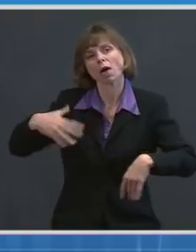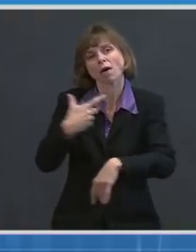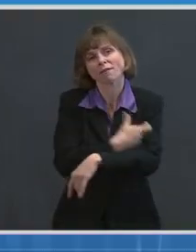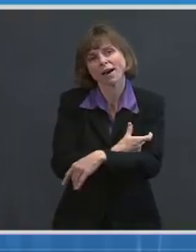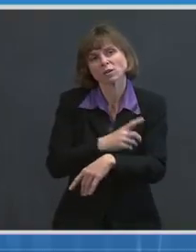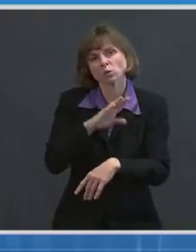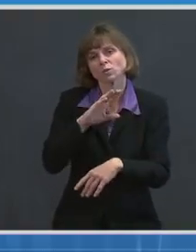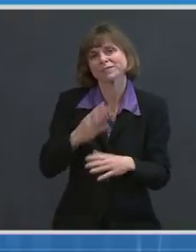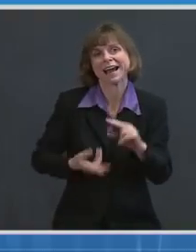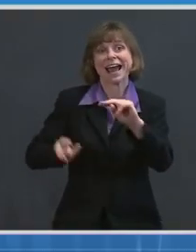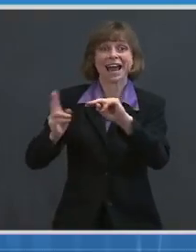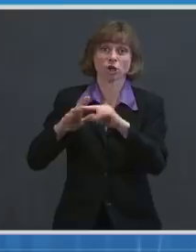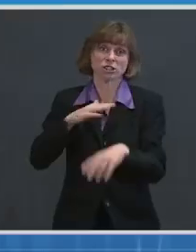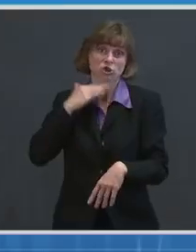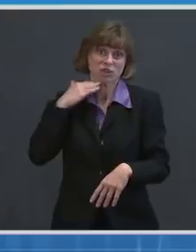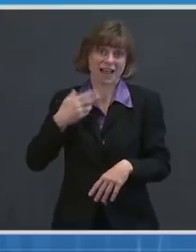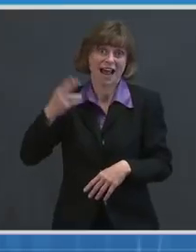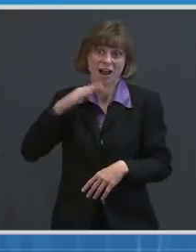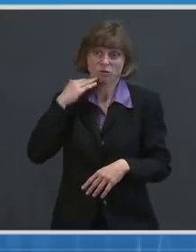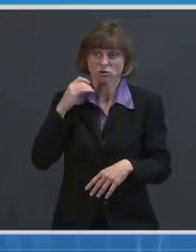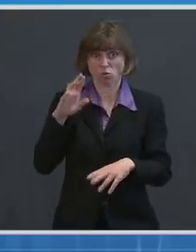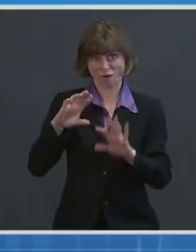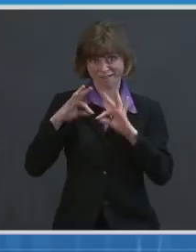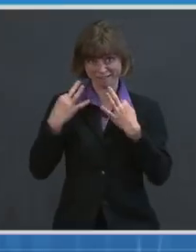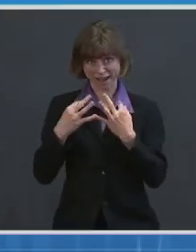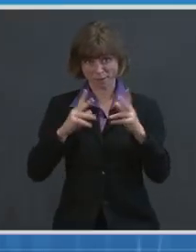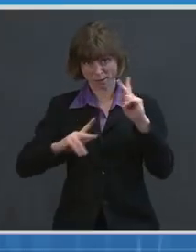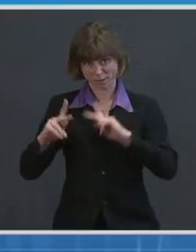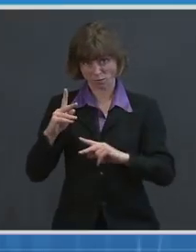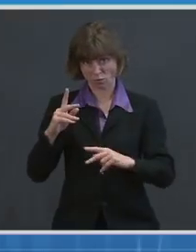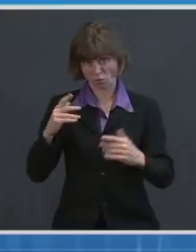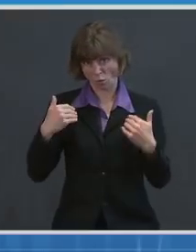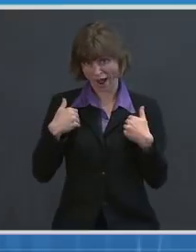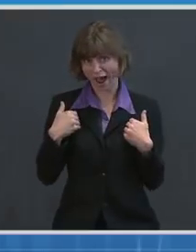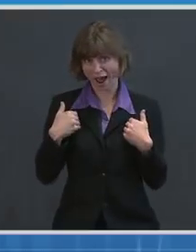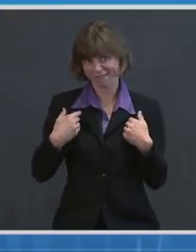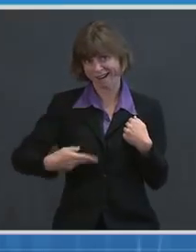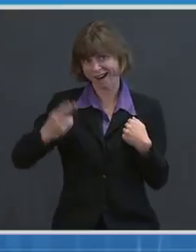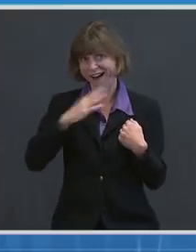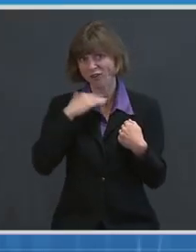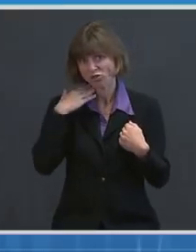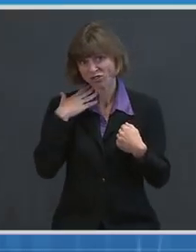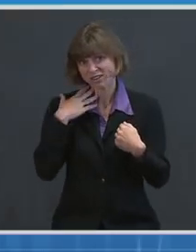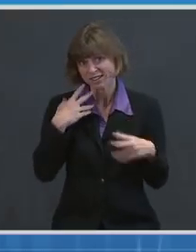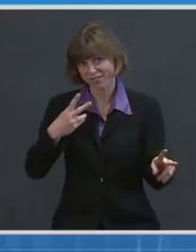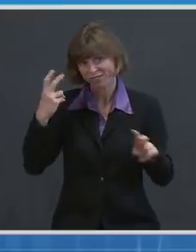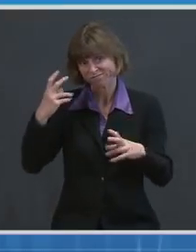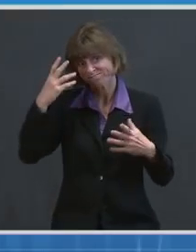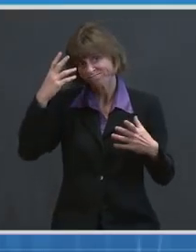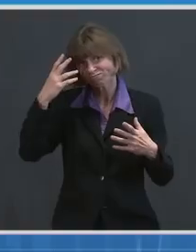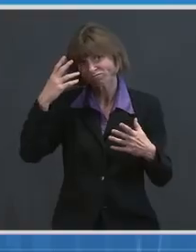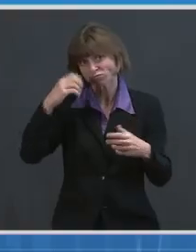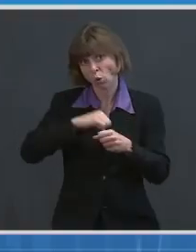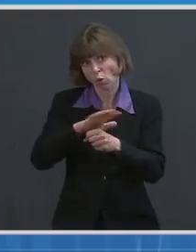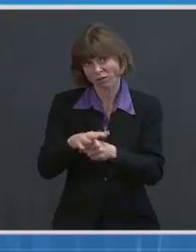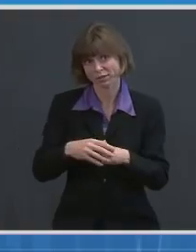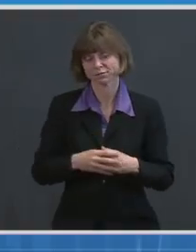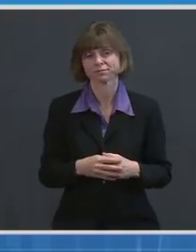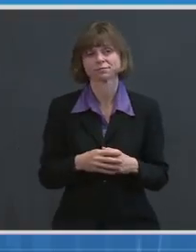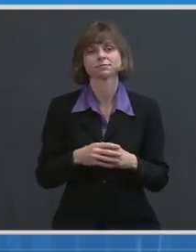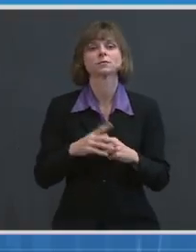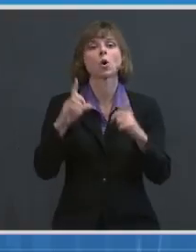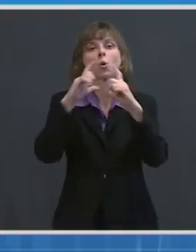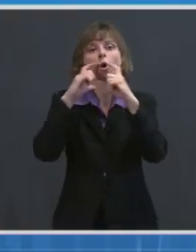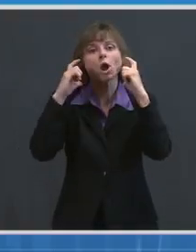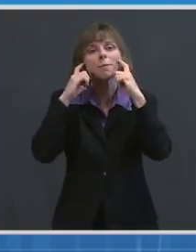who have an unvaccinated family member, household member who is at increased risk of COVID. Wear masks, physically distance,